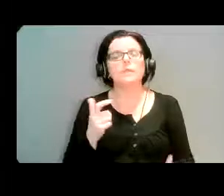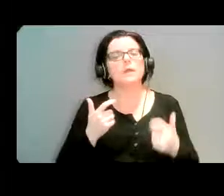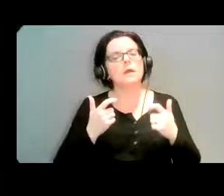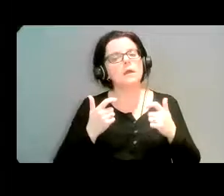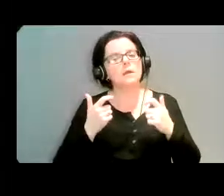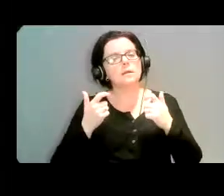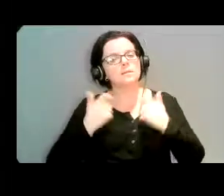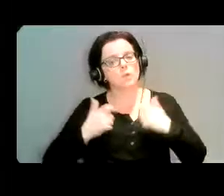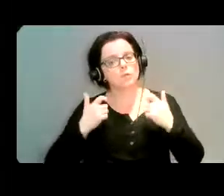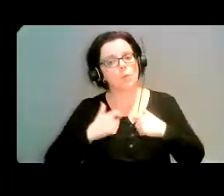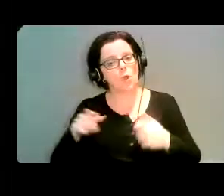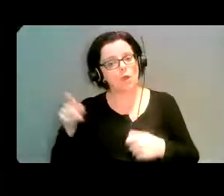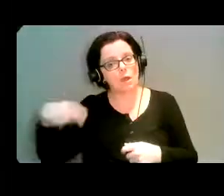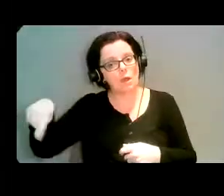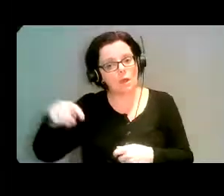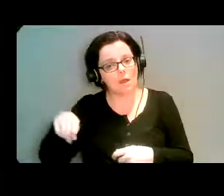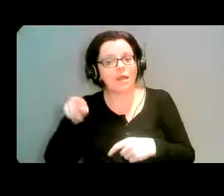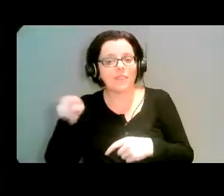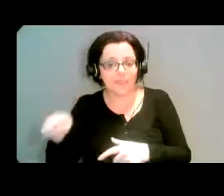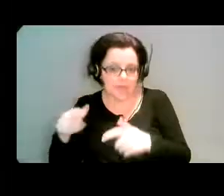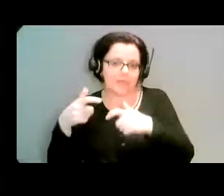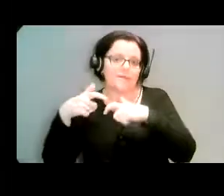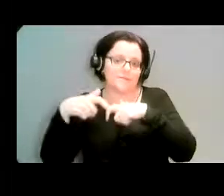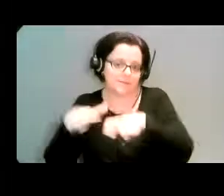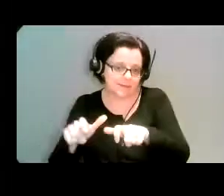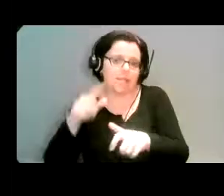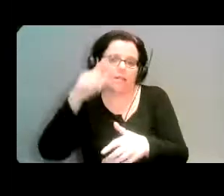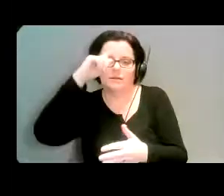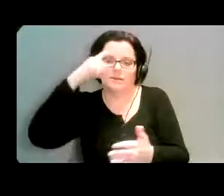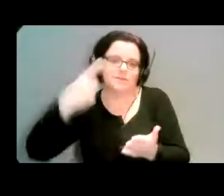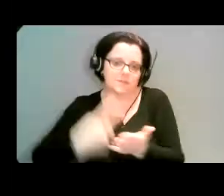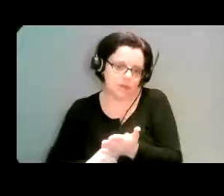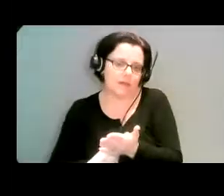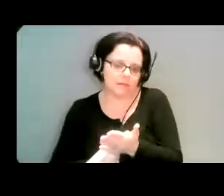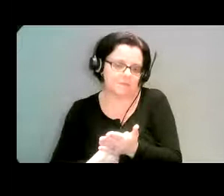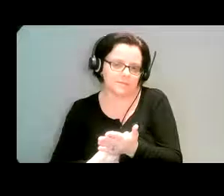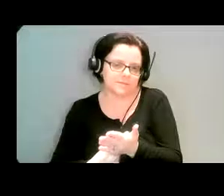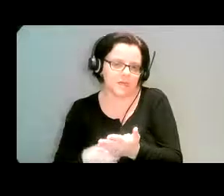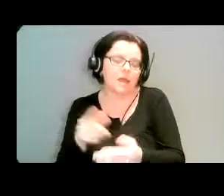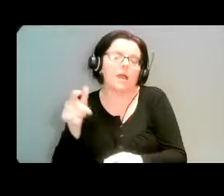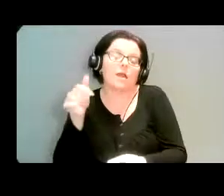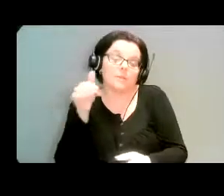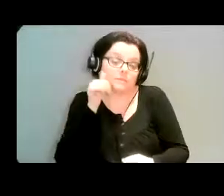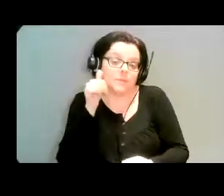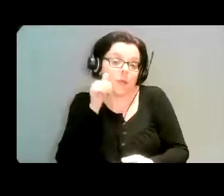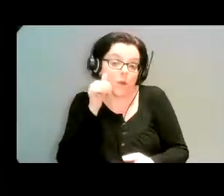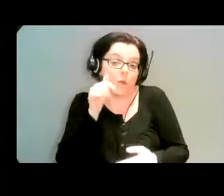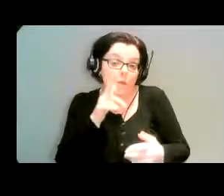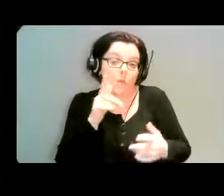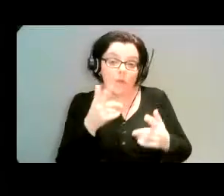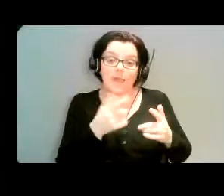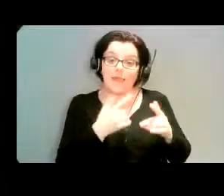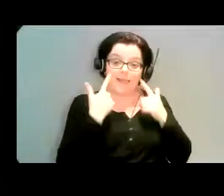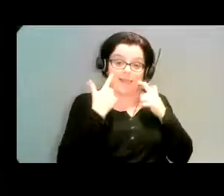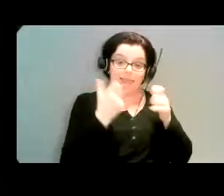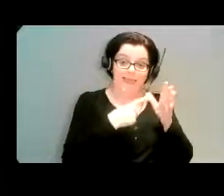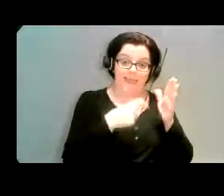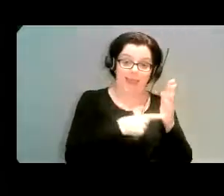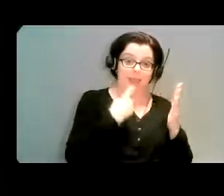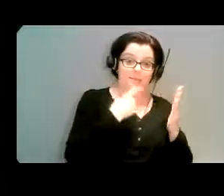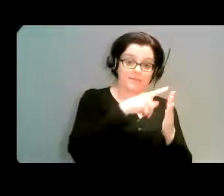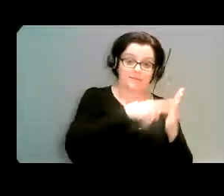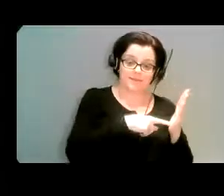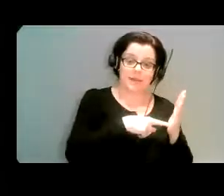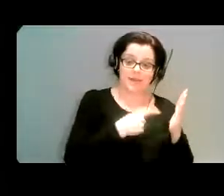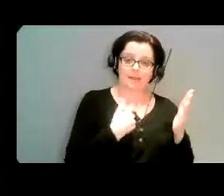workers still decide, unfortunately, despite all the provisions of the Care Act, that they have to